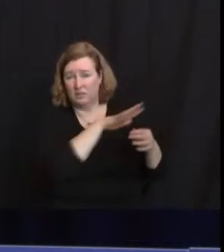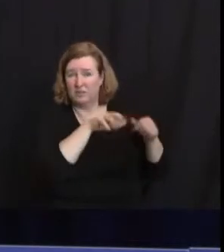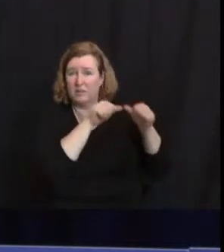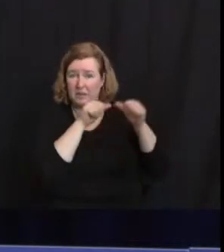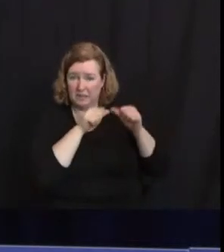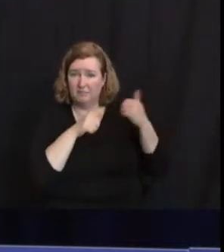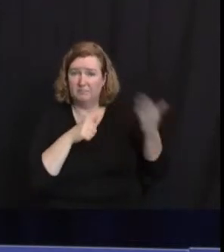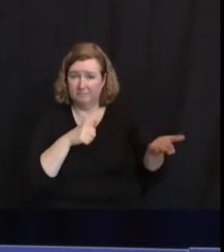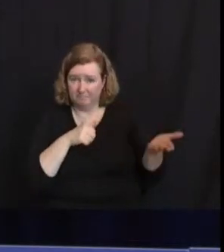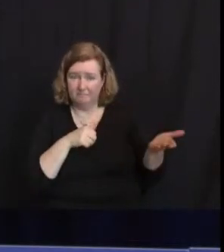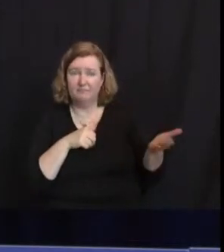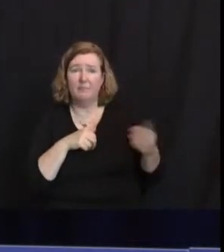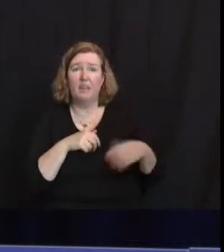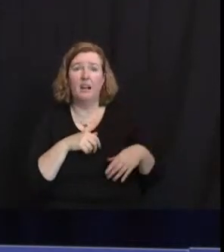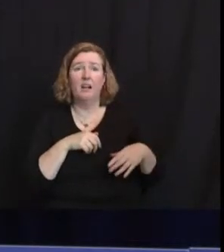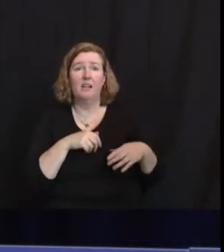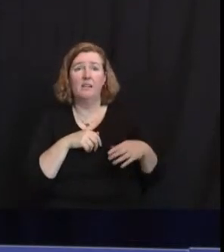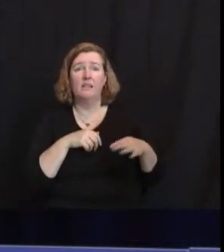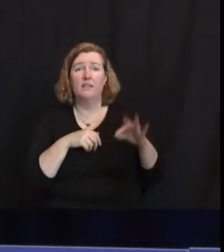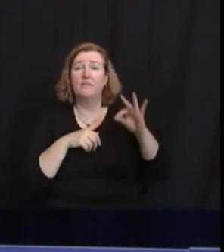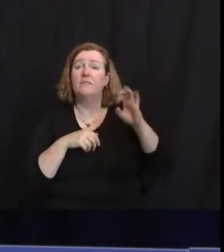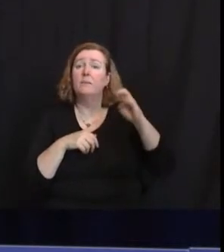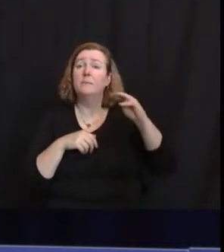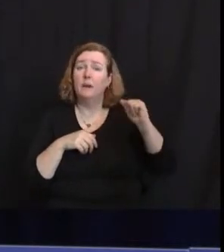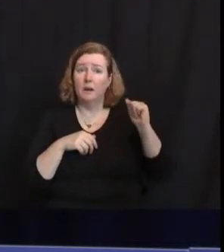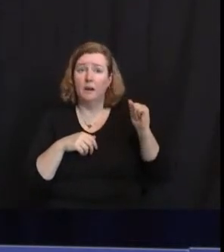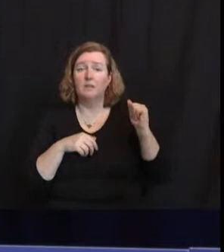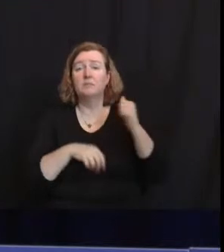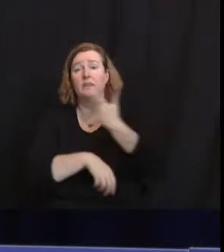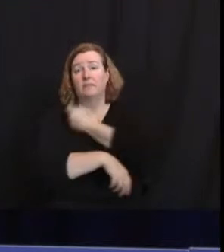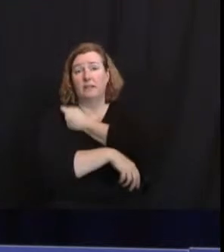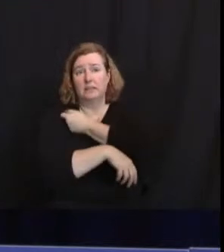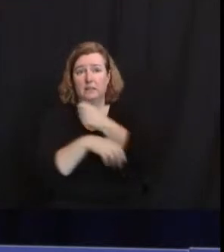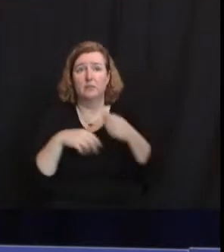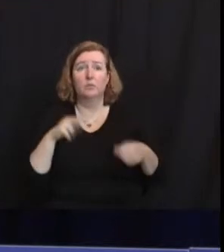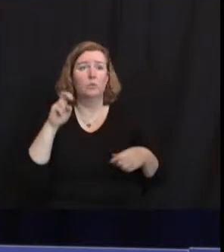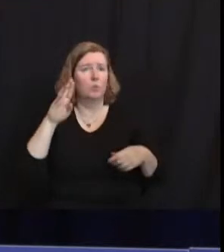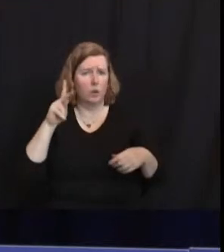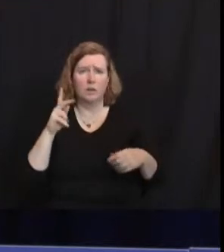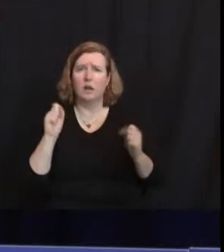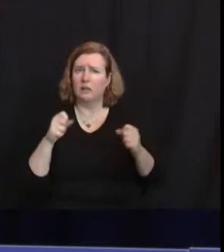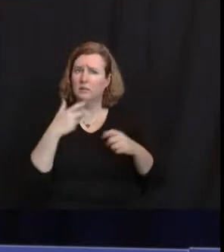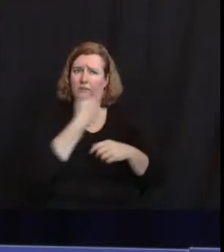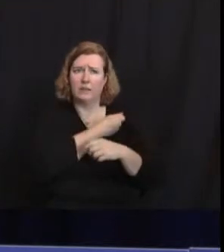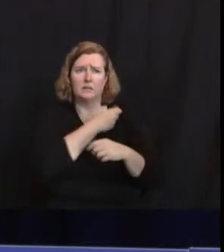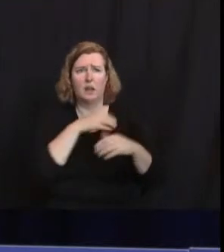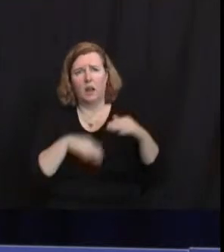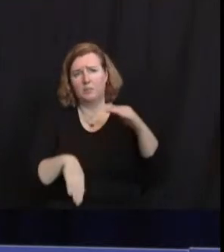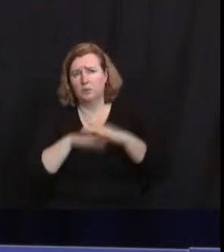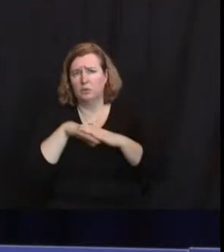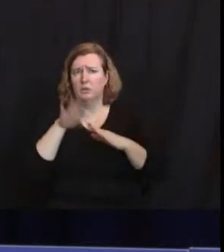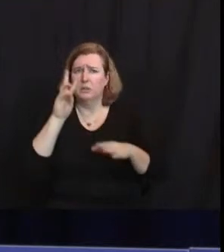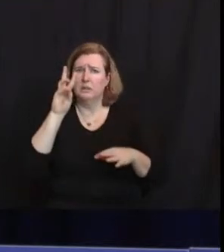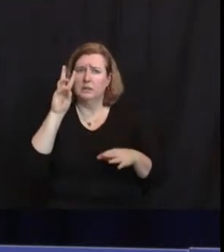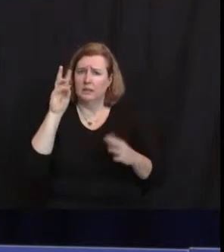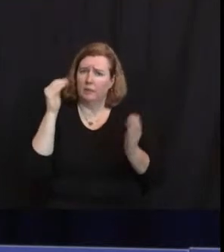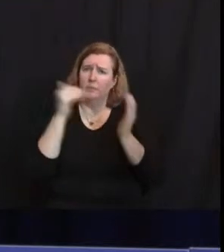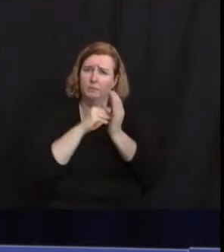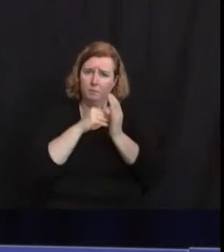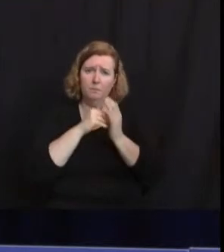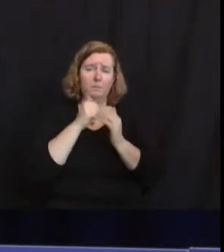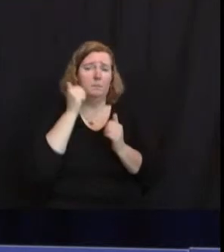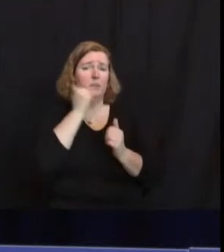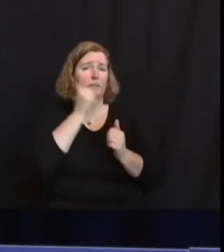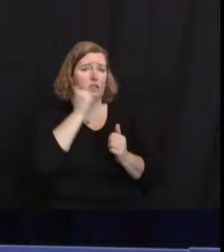The FEMA Community Vaccination Center in Newark, which has the capacity to vaccinate 6,000 individuals per day, is making